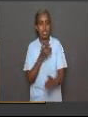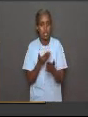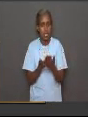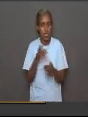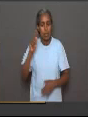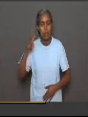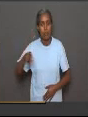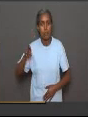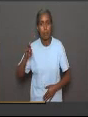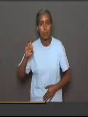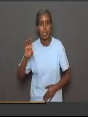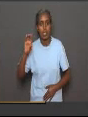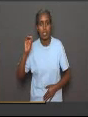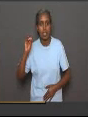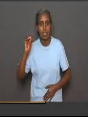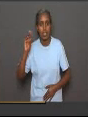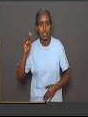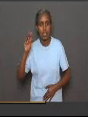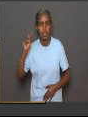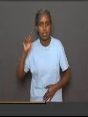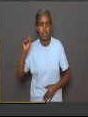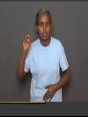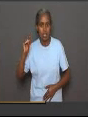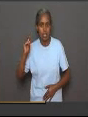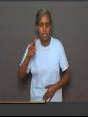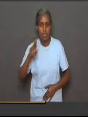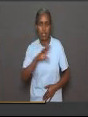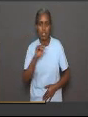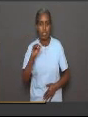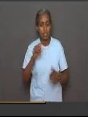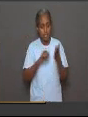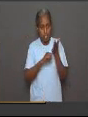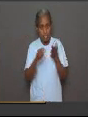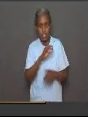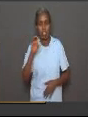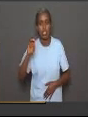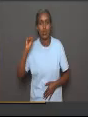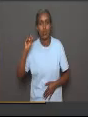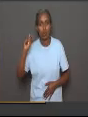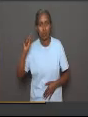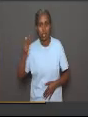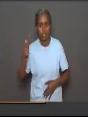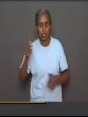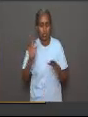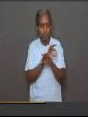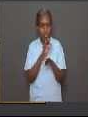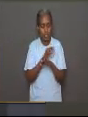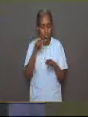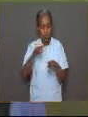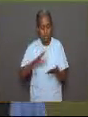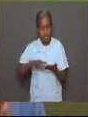precursor of the tangent and cotangent functions you will study in this